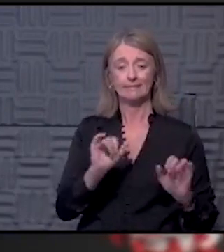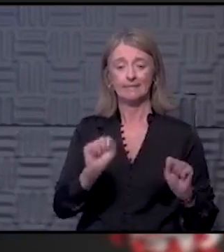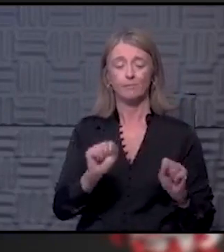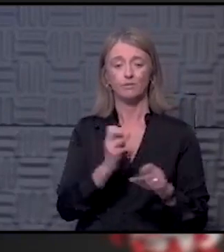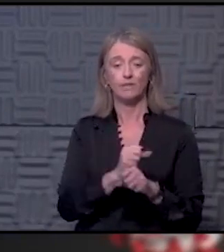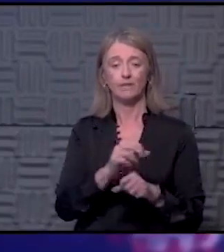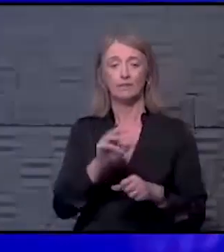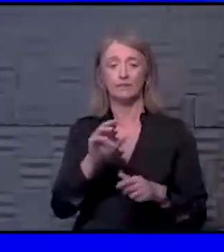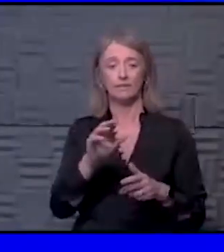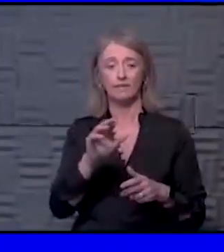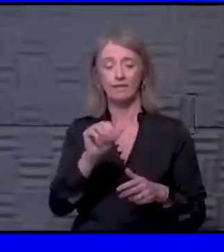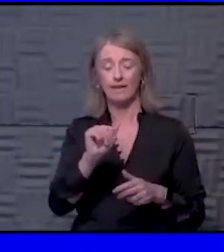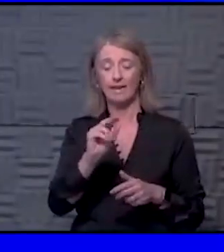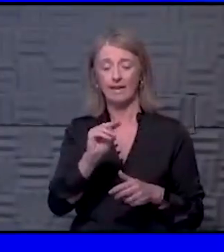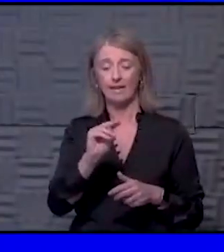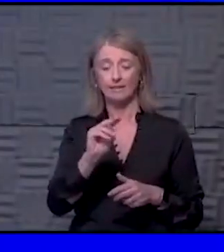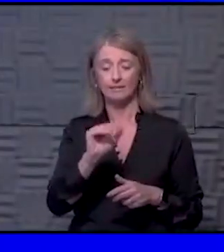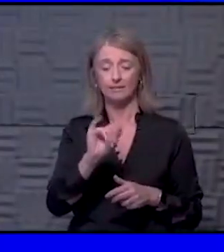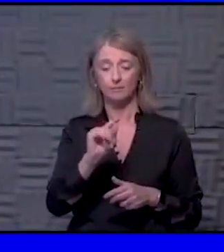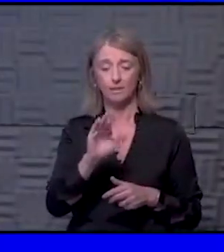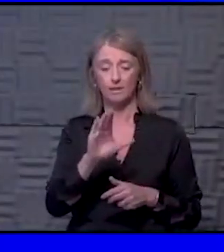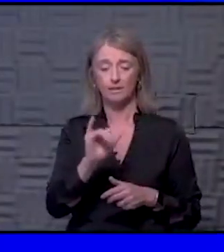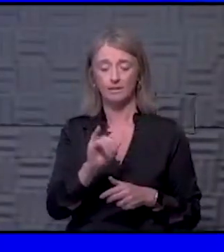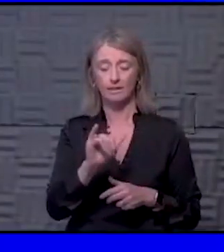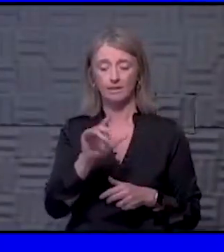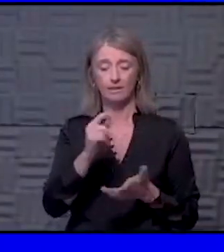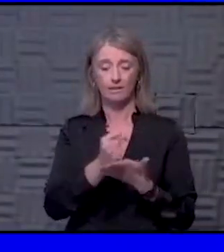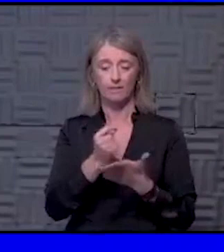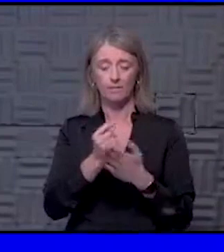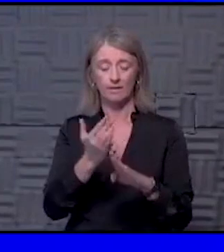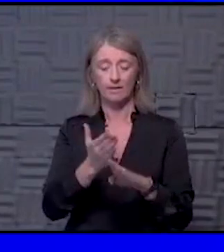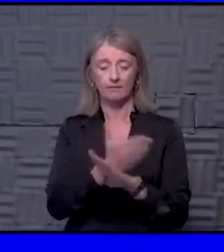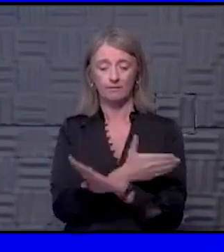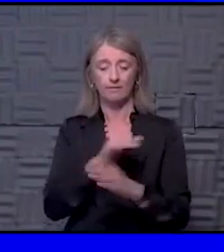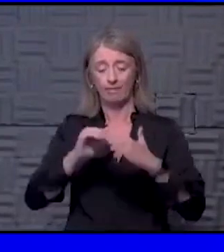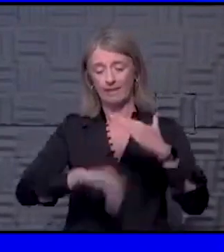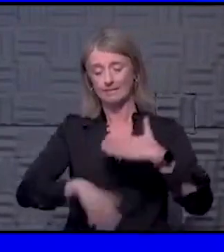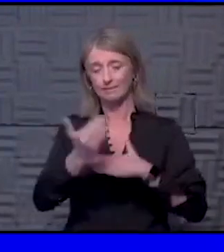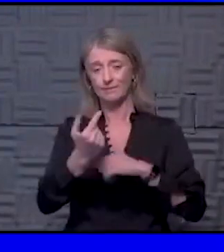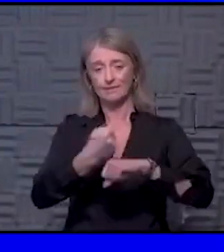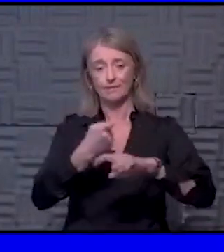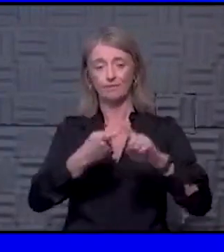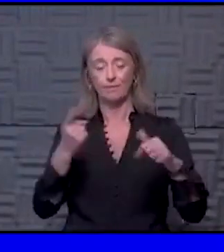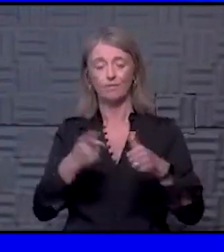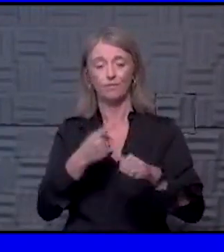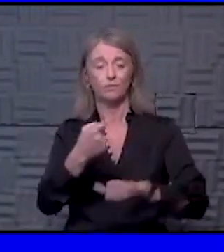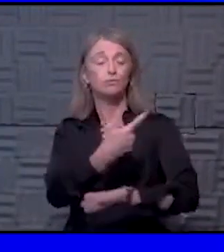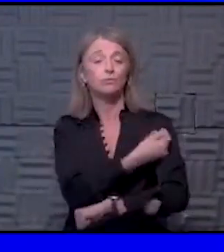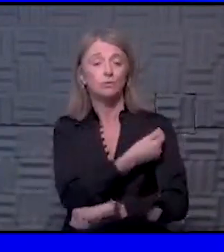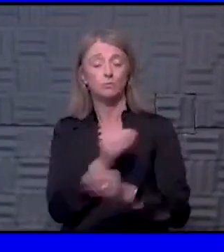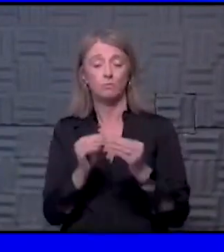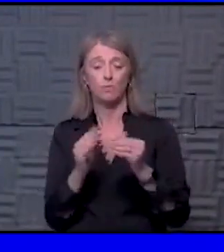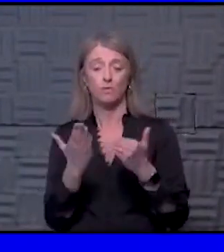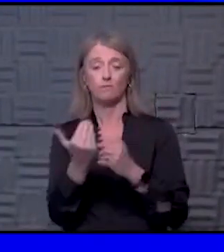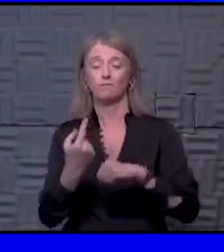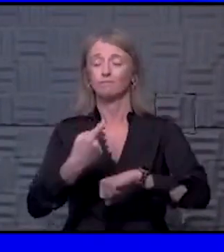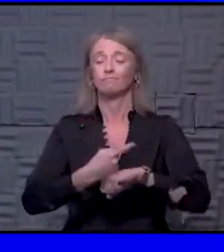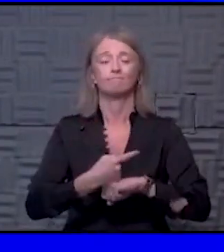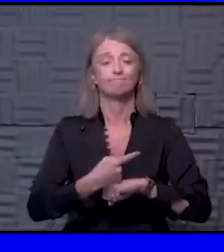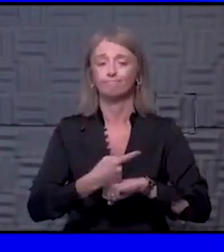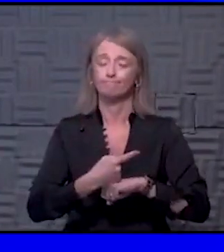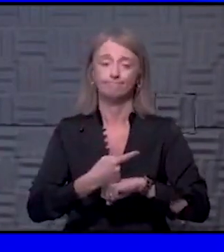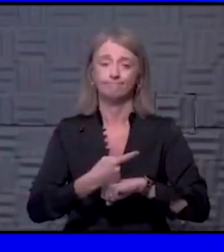get the monoclonal antibody therapy if you are less than 15 days from that first dose. More than 15 days, you would not